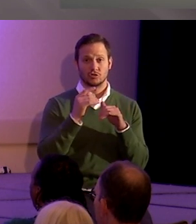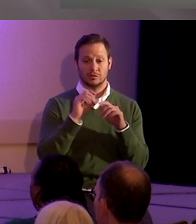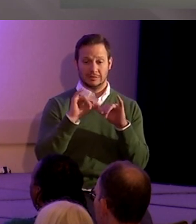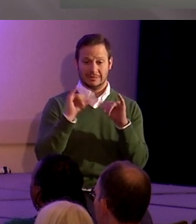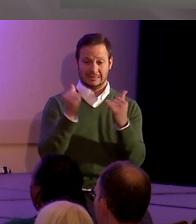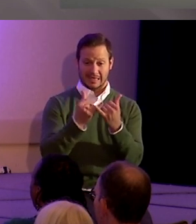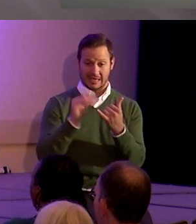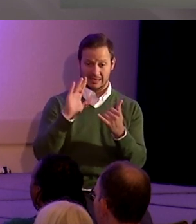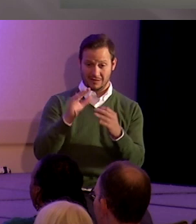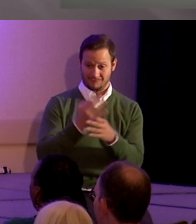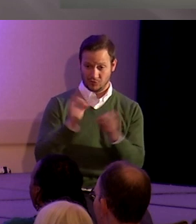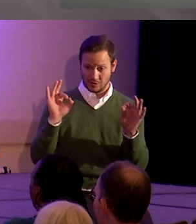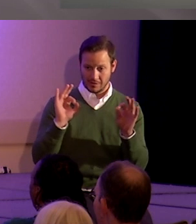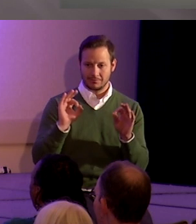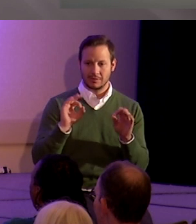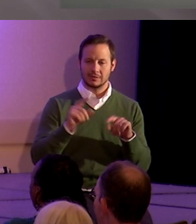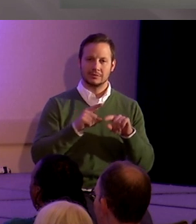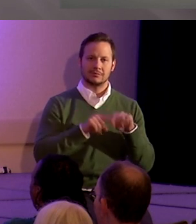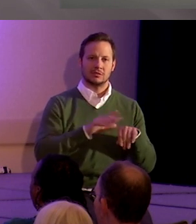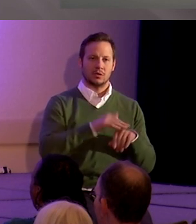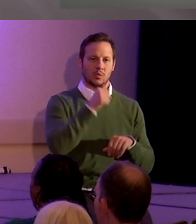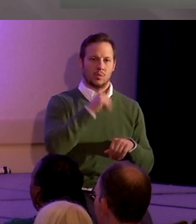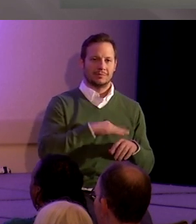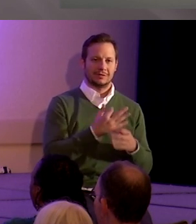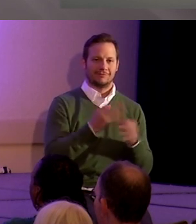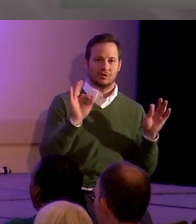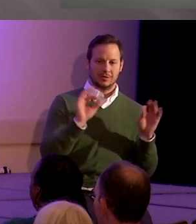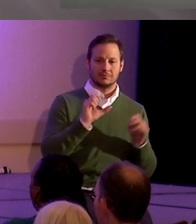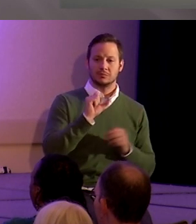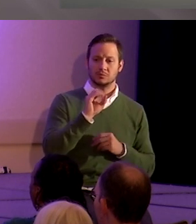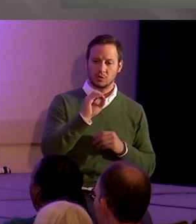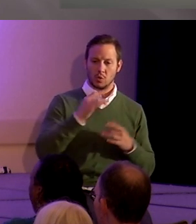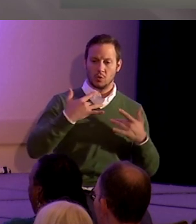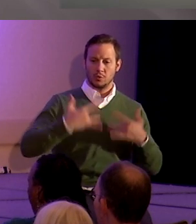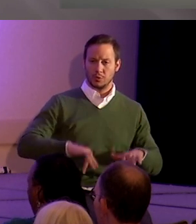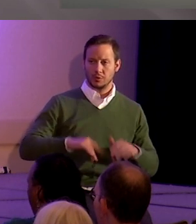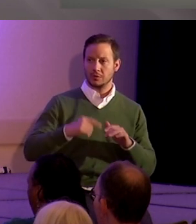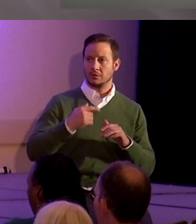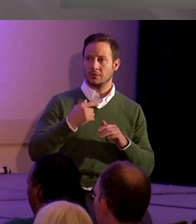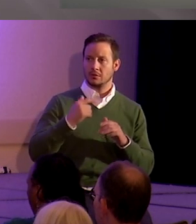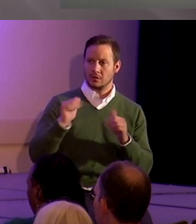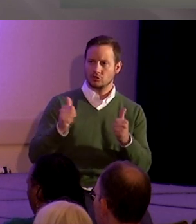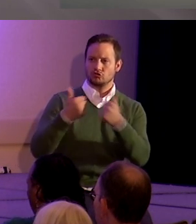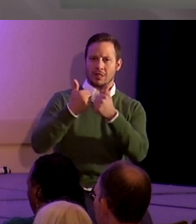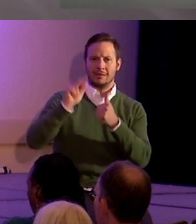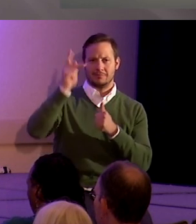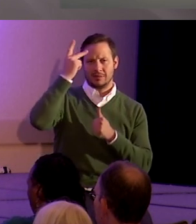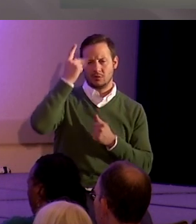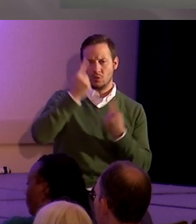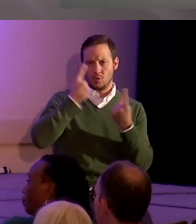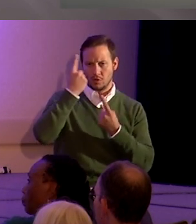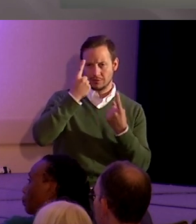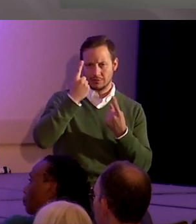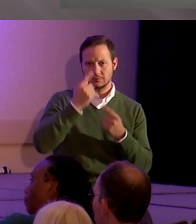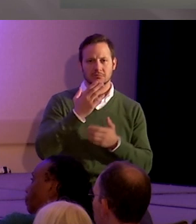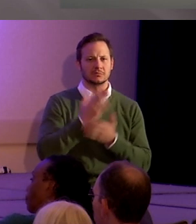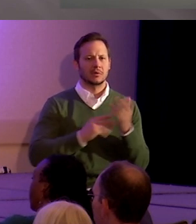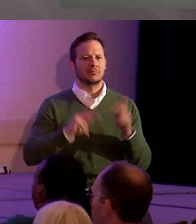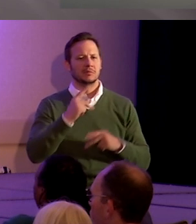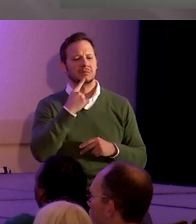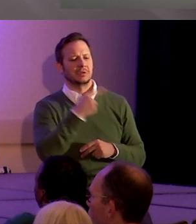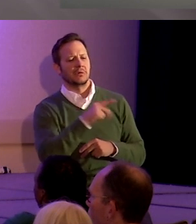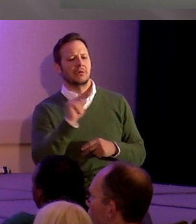then nudity as a political challenge is an important one. Detractors who argue that nude